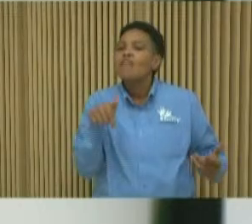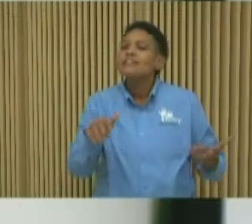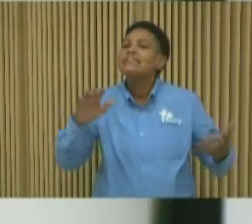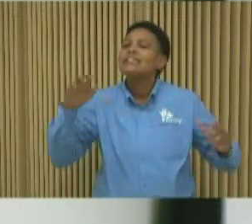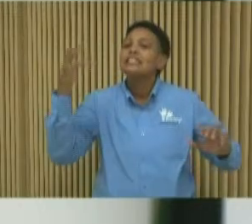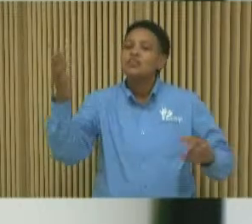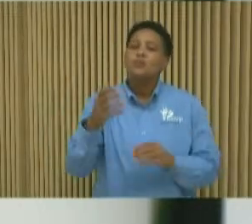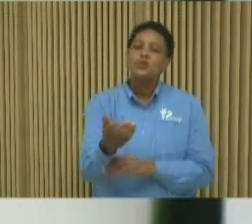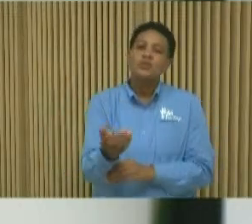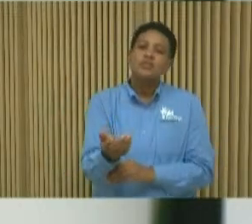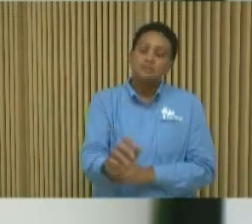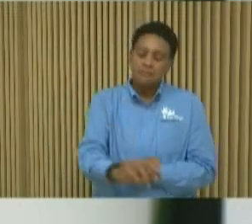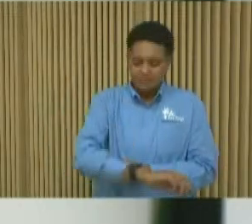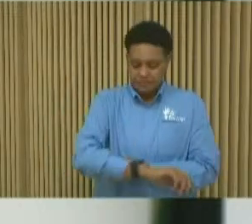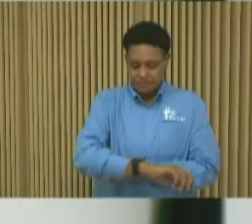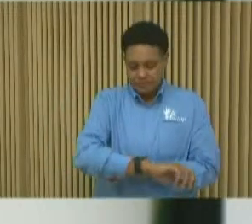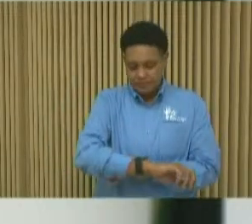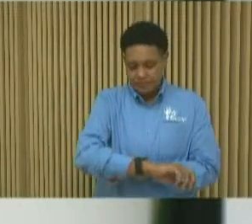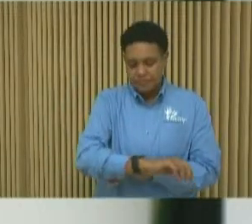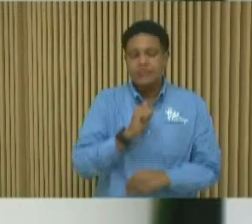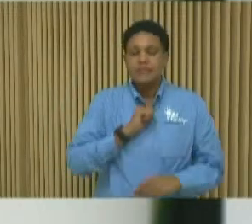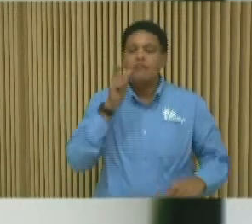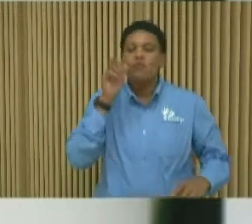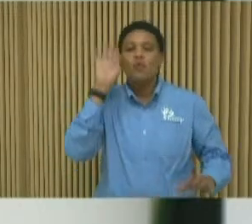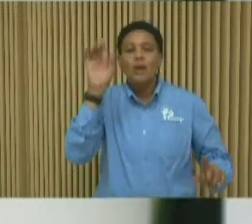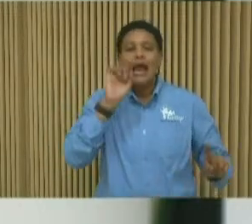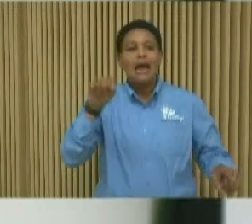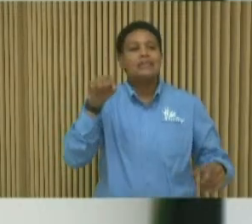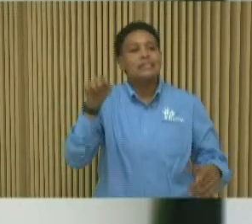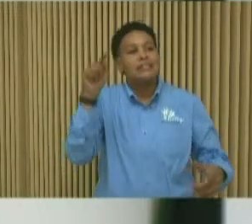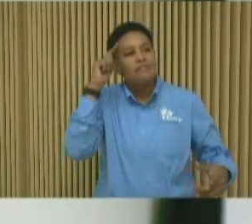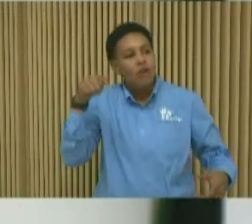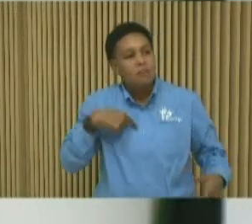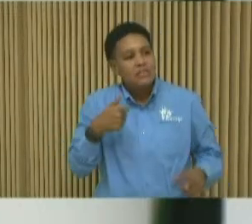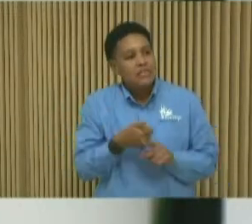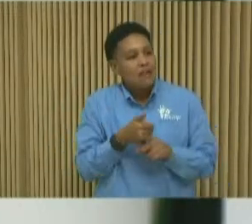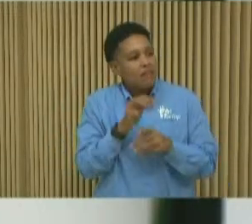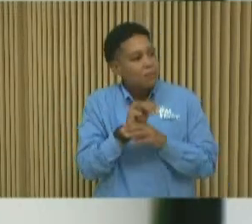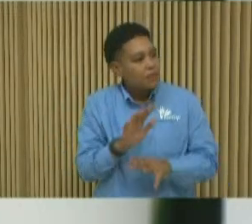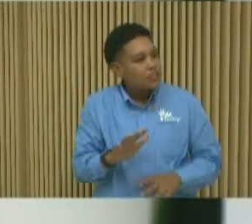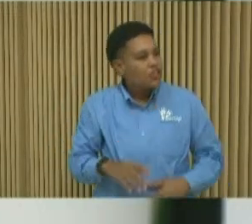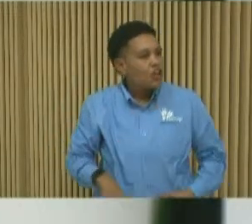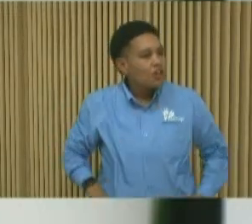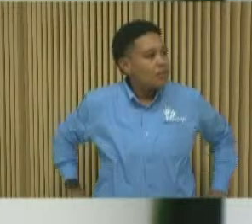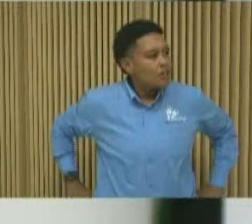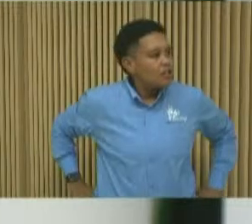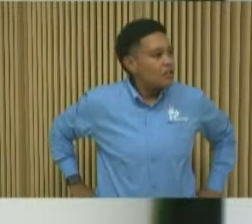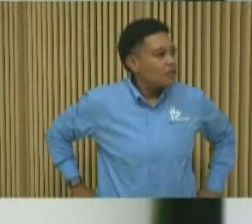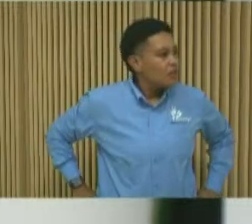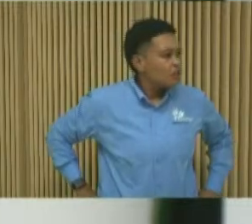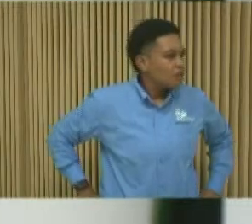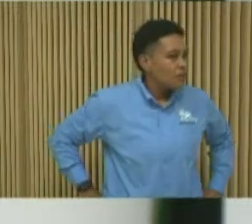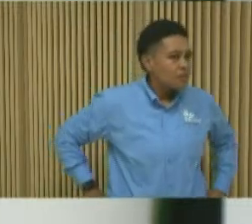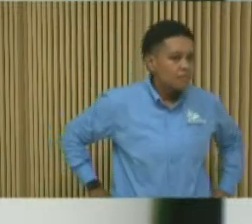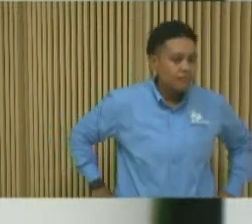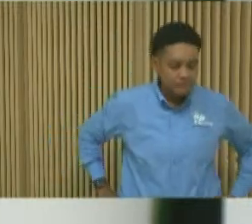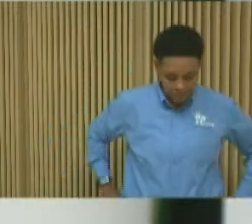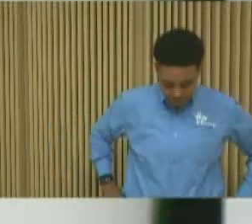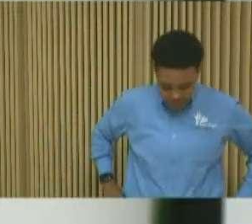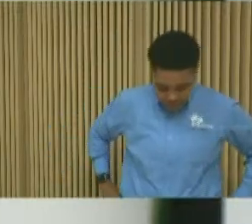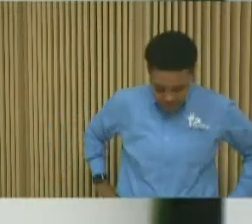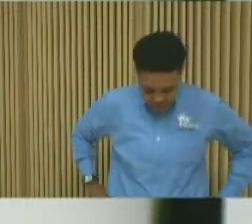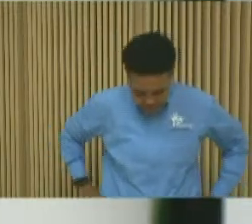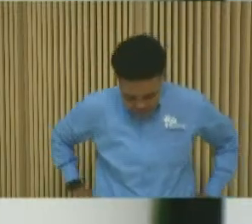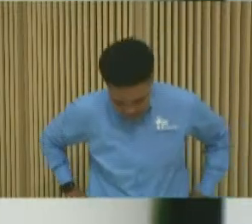disputes. So who is going to answer that one for me? Is that the Minister? There are different types of